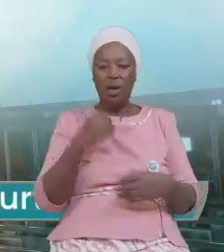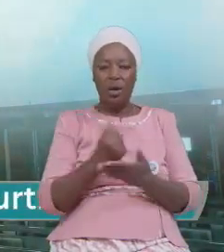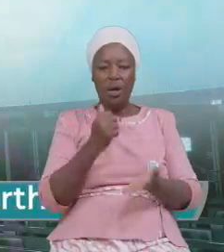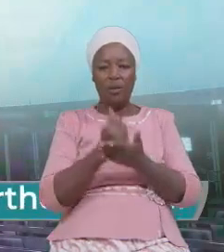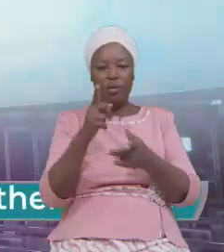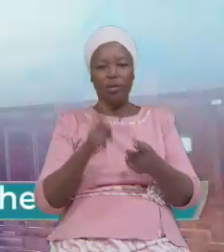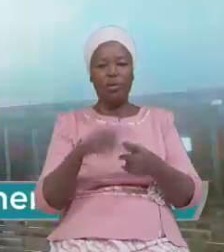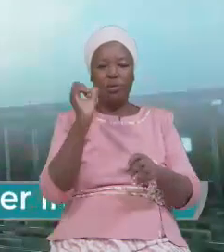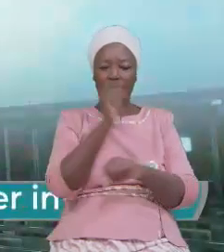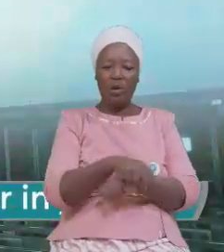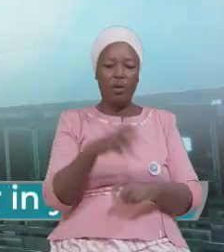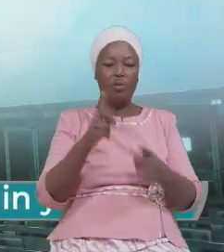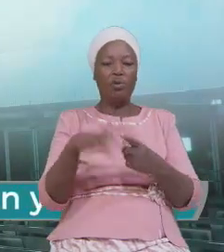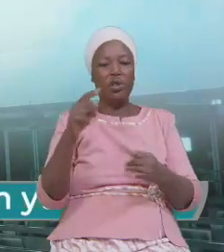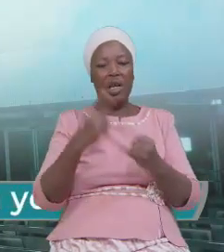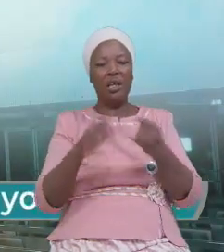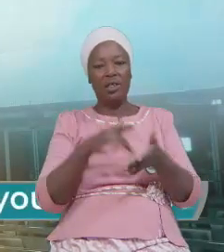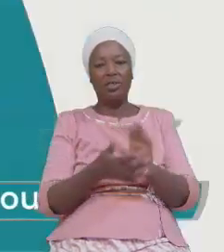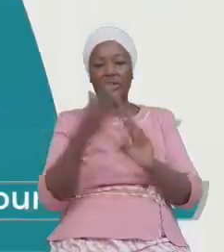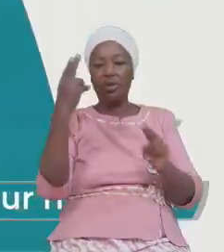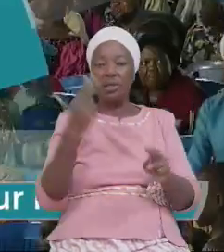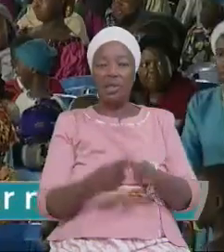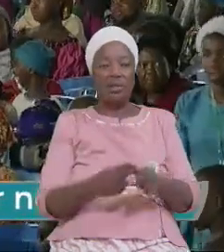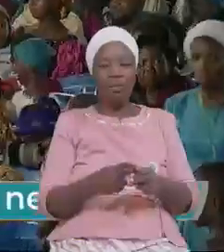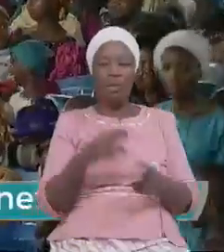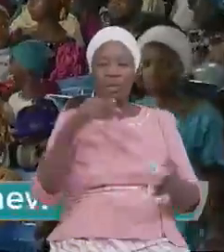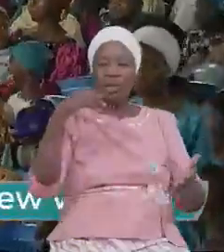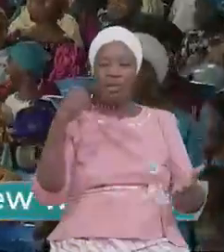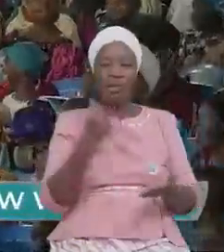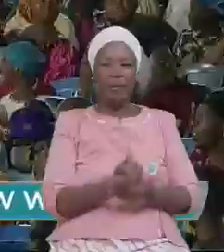end. Let me hear your amen.